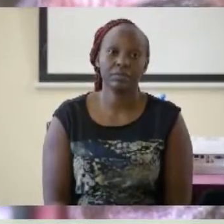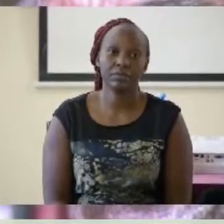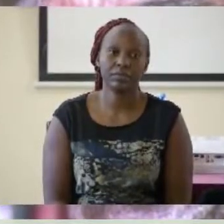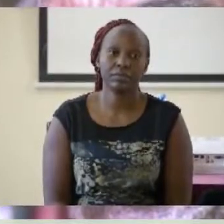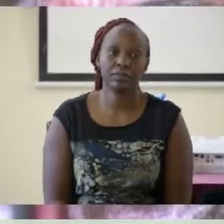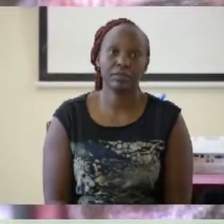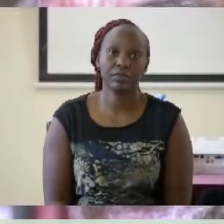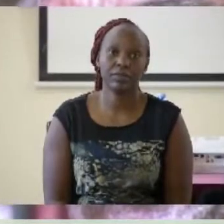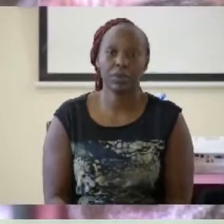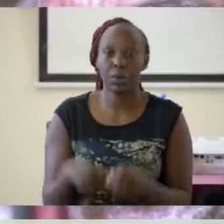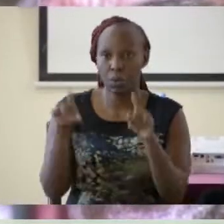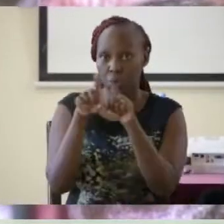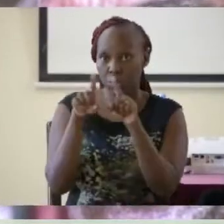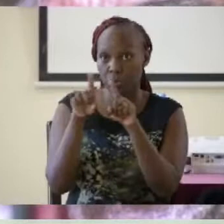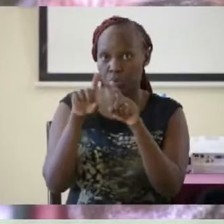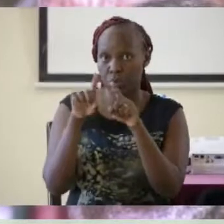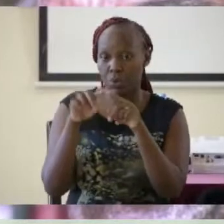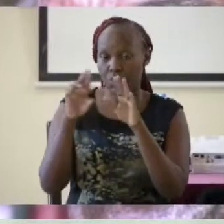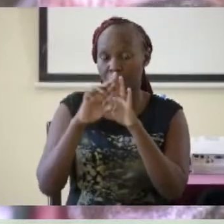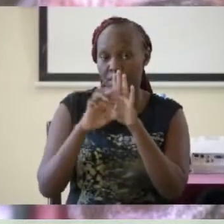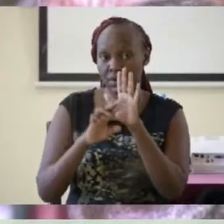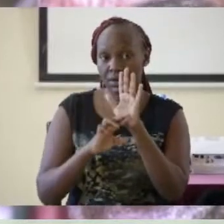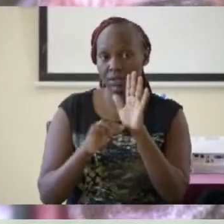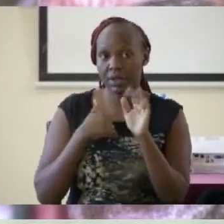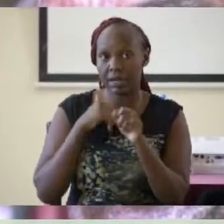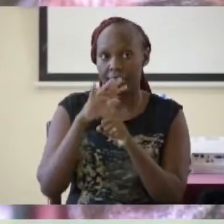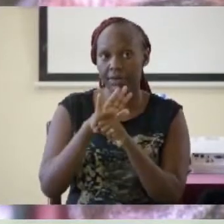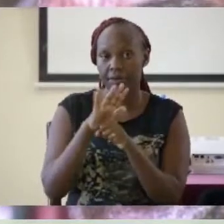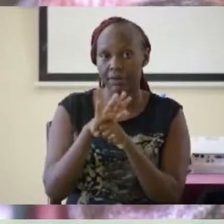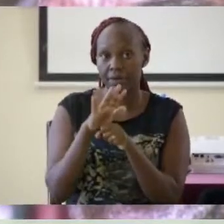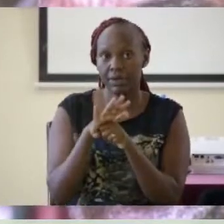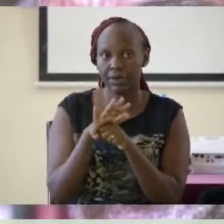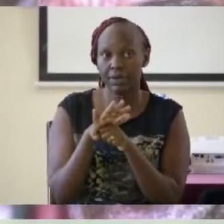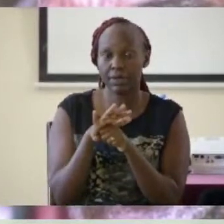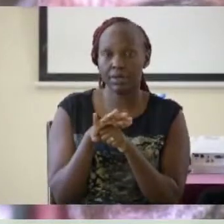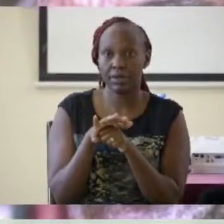And of course, that regulation has got so many